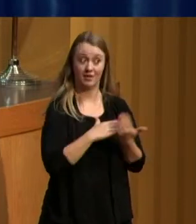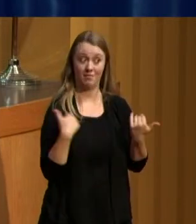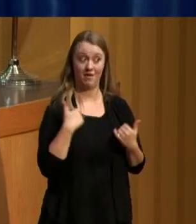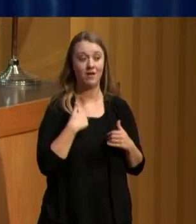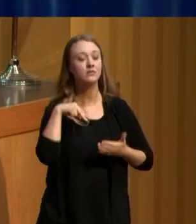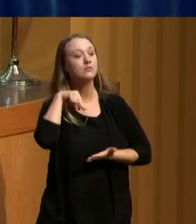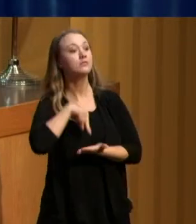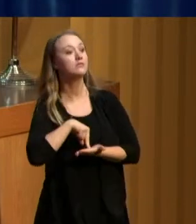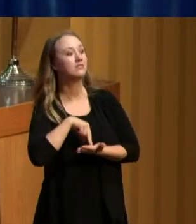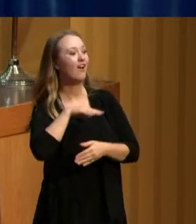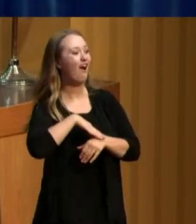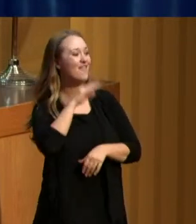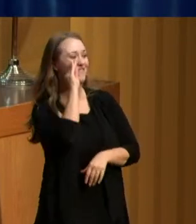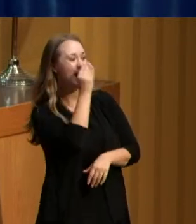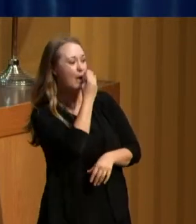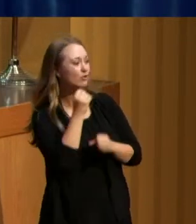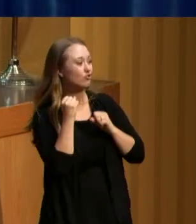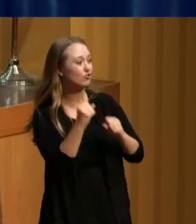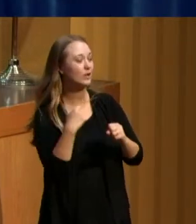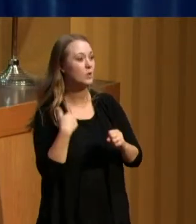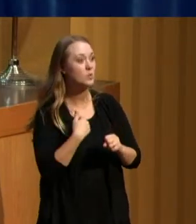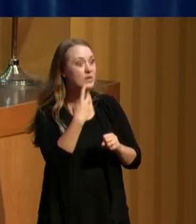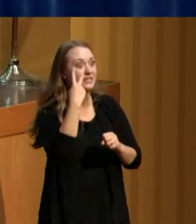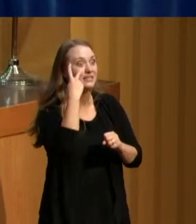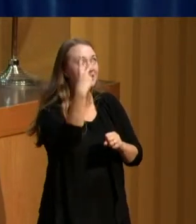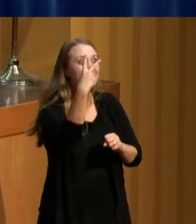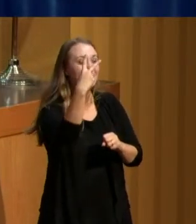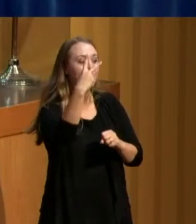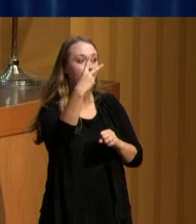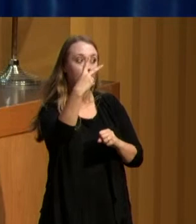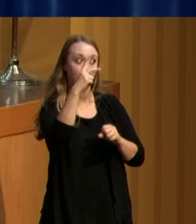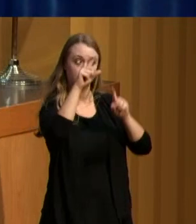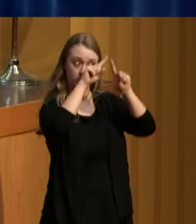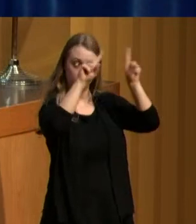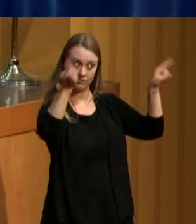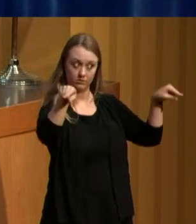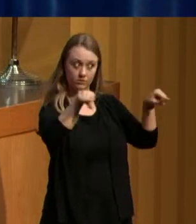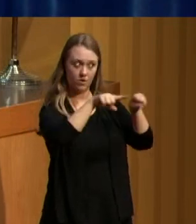and witnessed scoreboards being dented, Brianna.